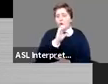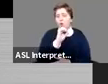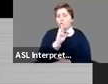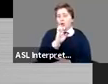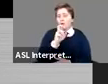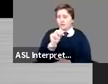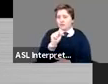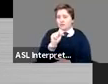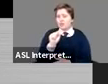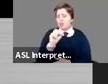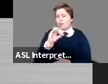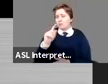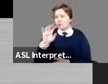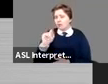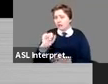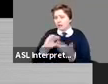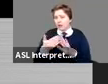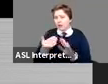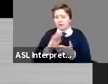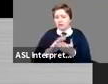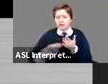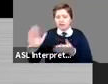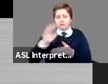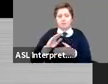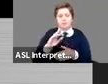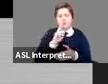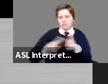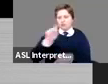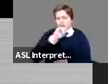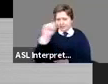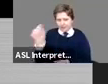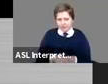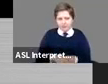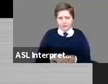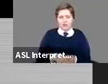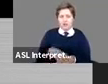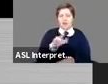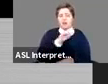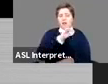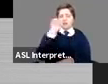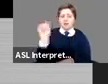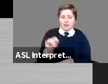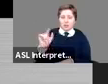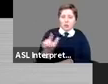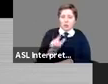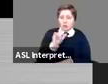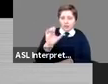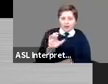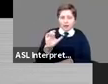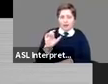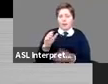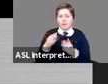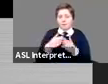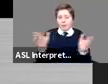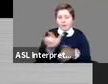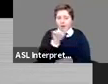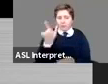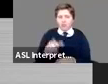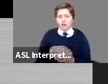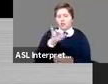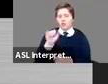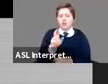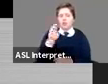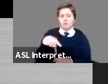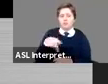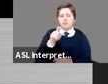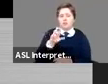Community College, the University of Toledo, Toledo-Lucas County Public Library, Jumpstart